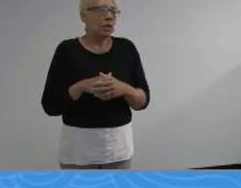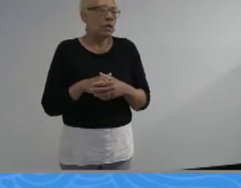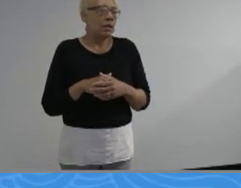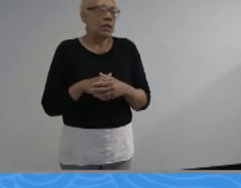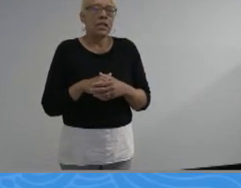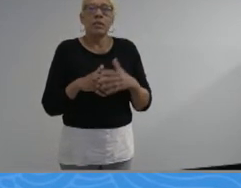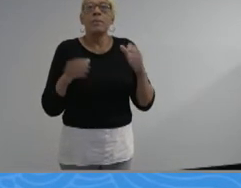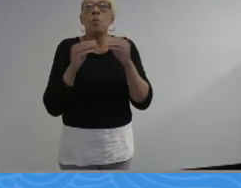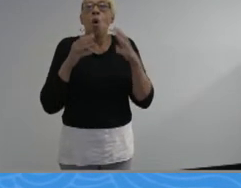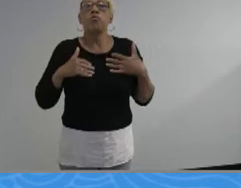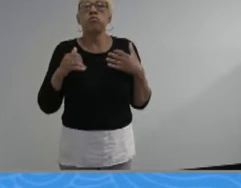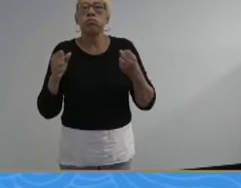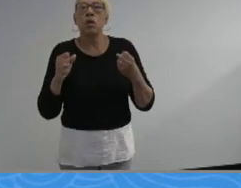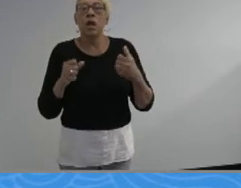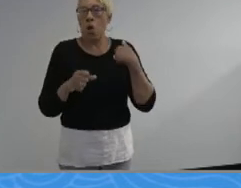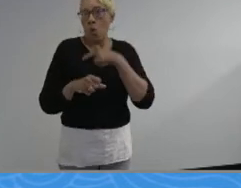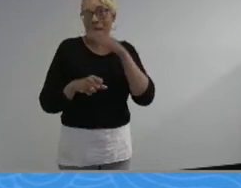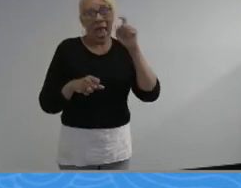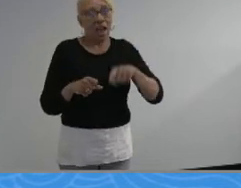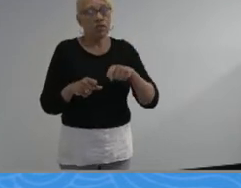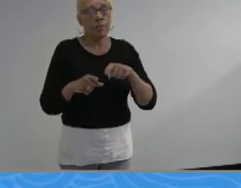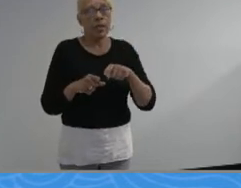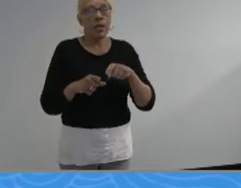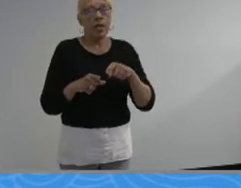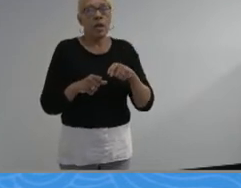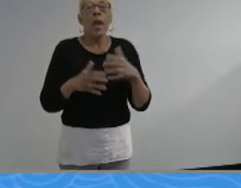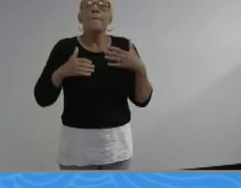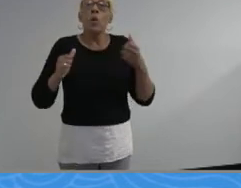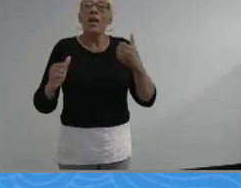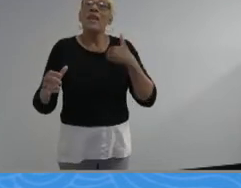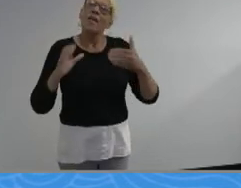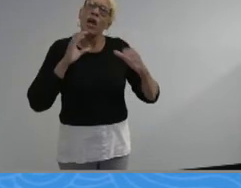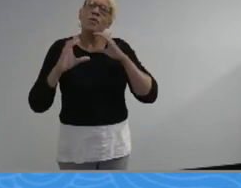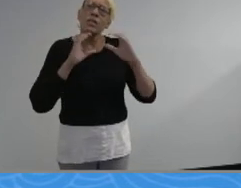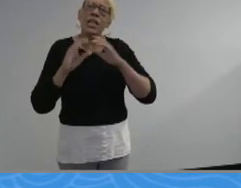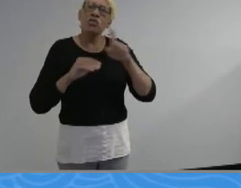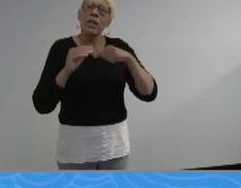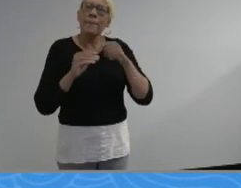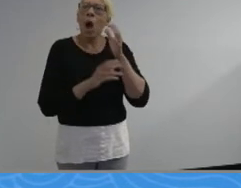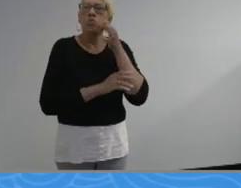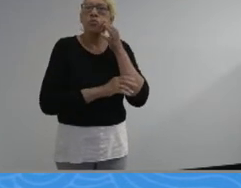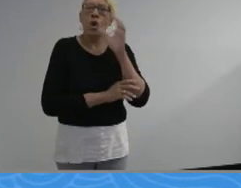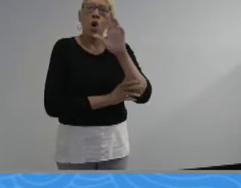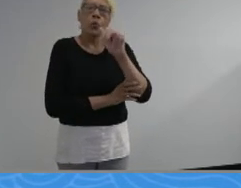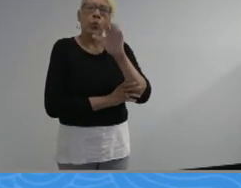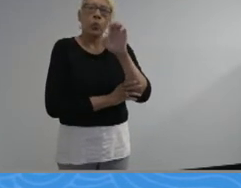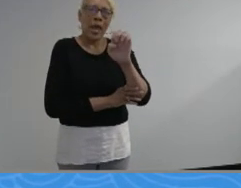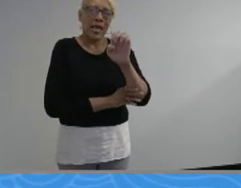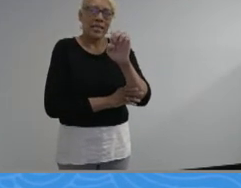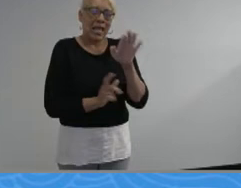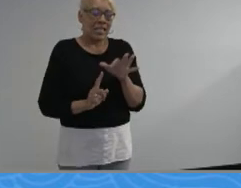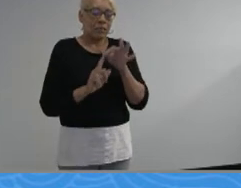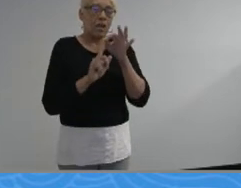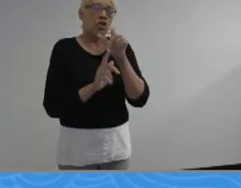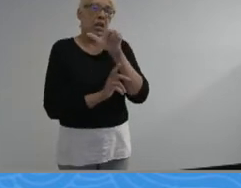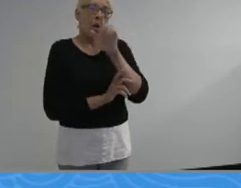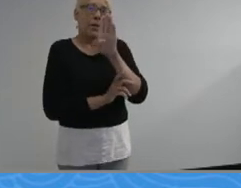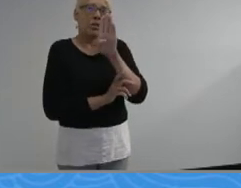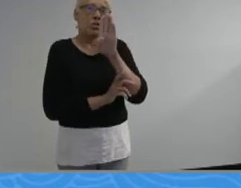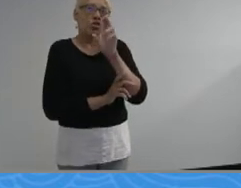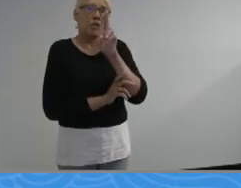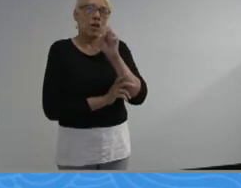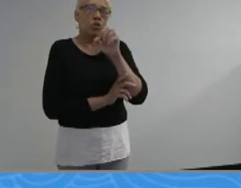be bolder. This is the moment where we have to be brave to have conversations pertaining to race. And in particular, within the context of Long Beach Unified